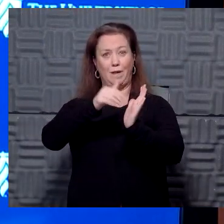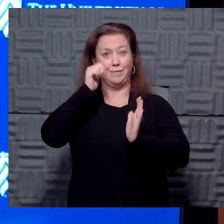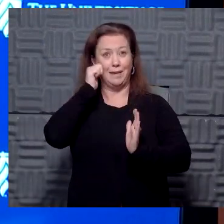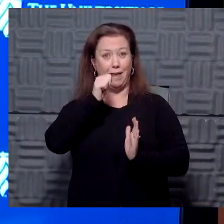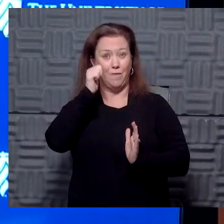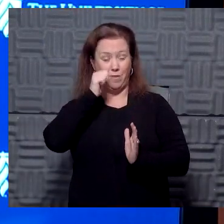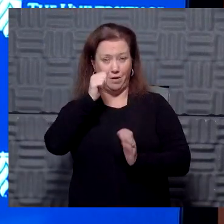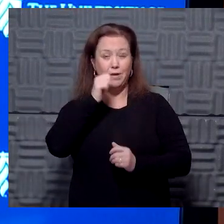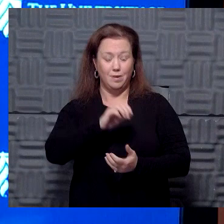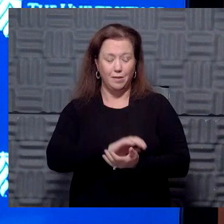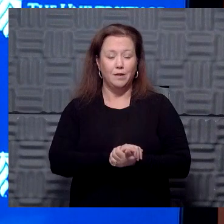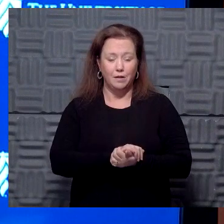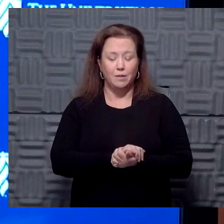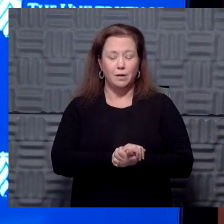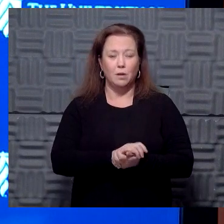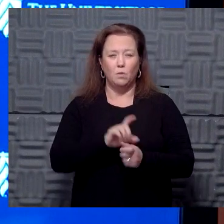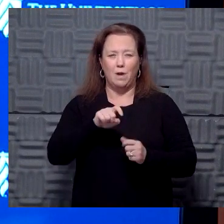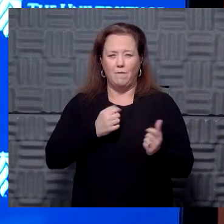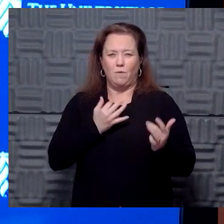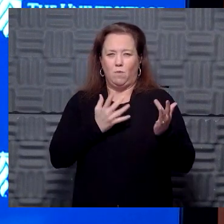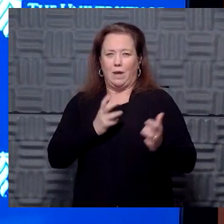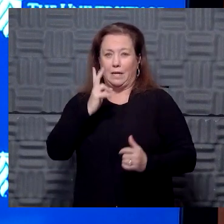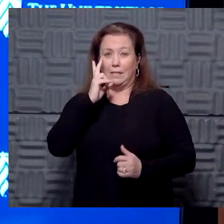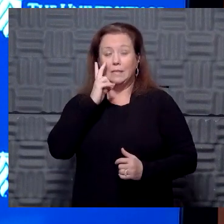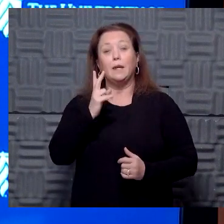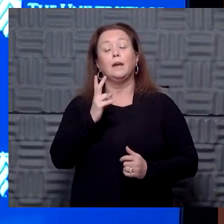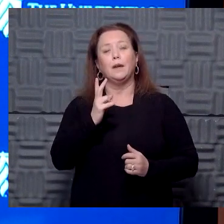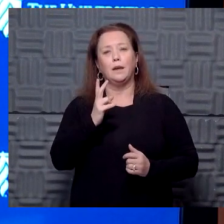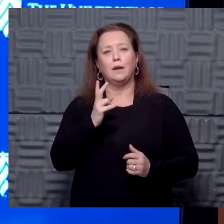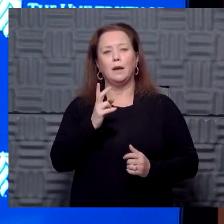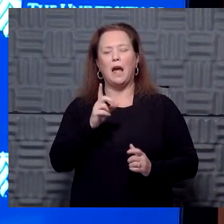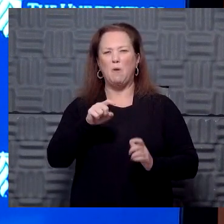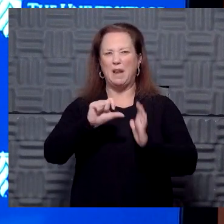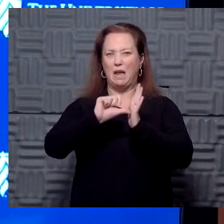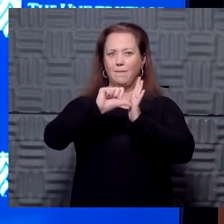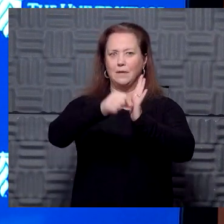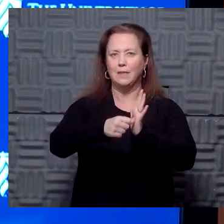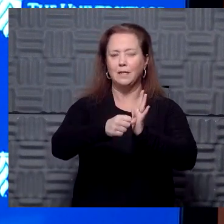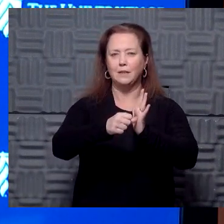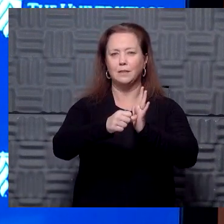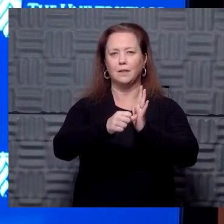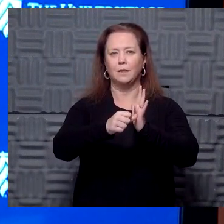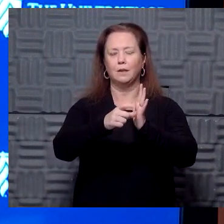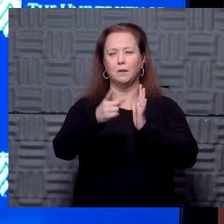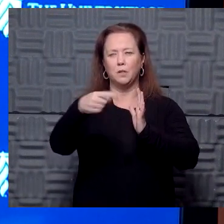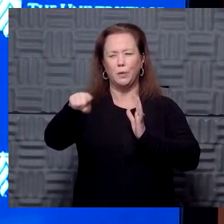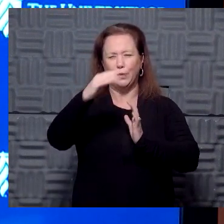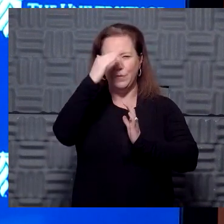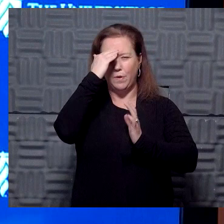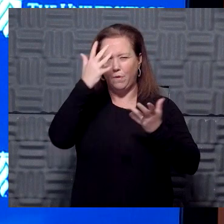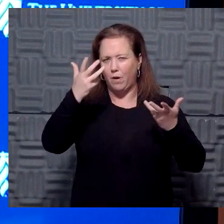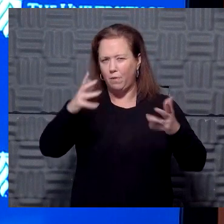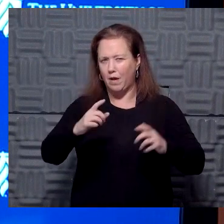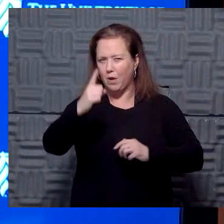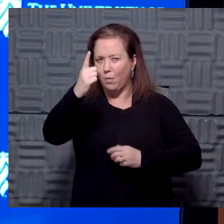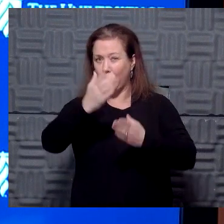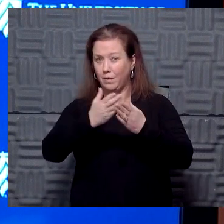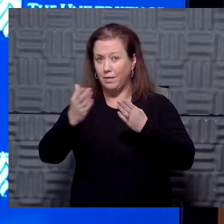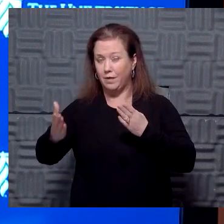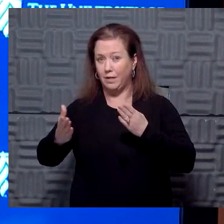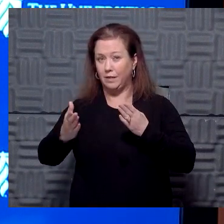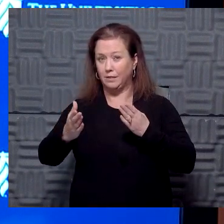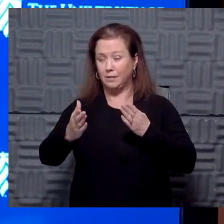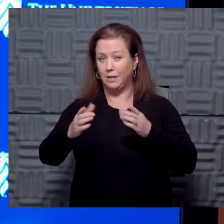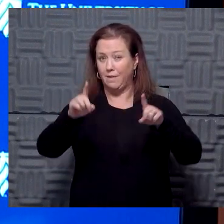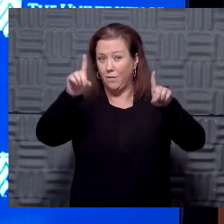day, but we'll have to wait and see. And the thing is, I got to point this out. I know you guys know this. One of the things to do